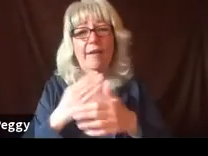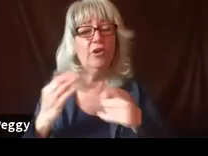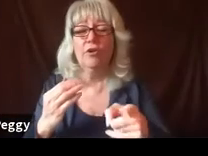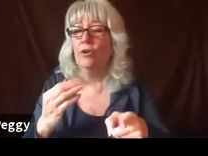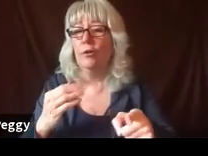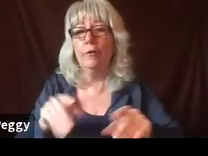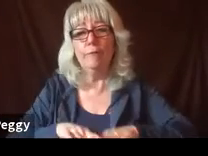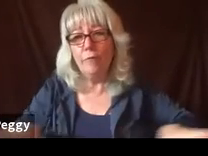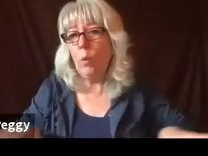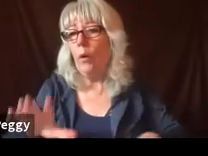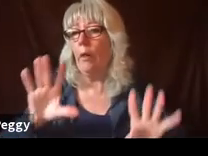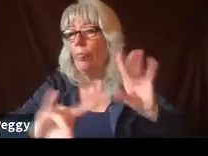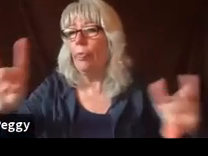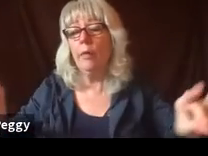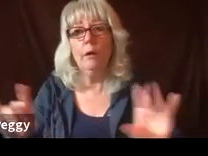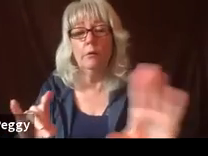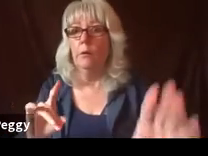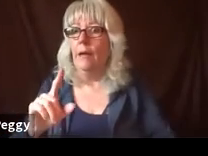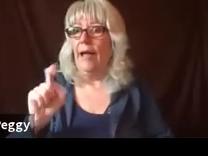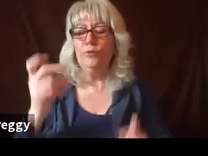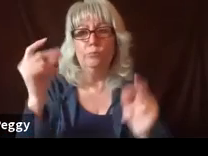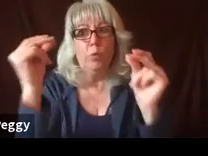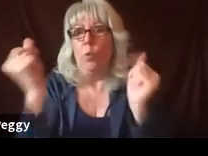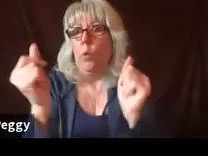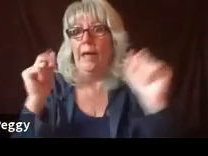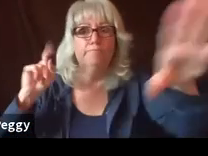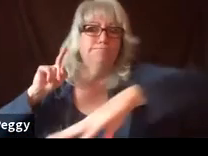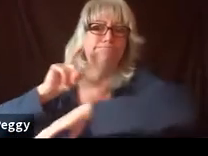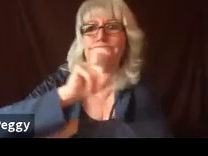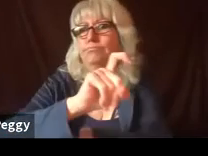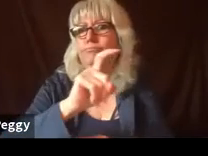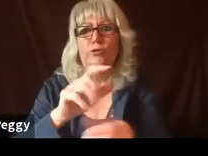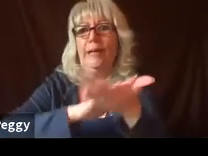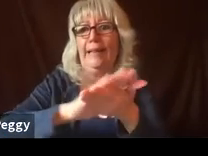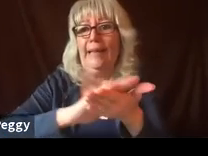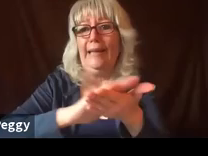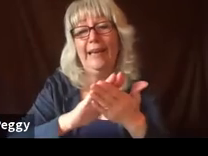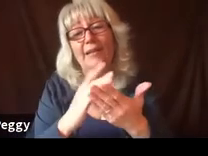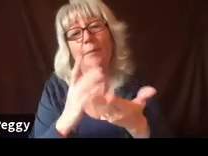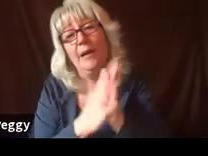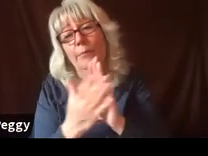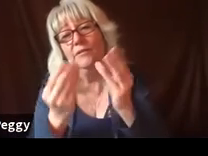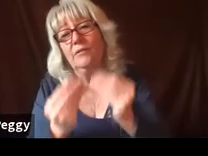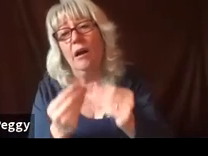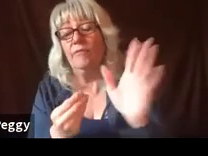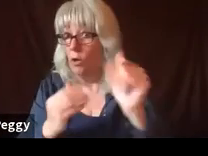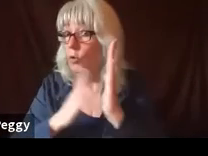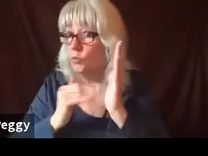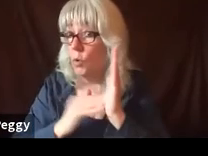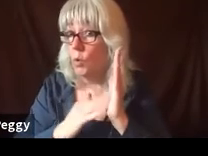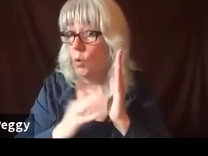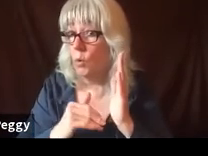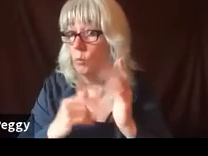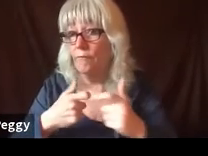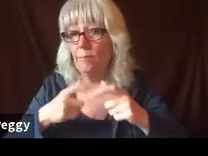short window to go get water and try to soften it all up. Okay, and soapy water like dish